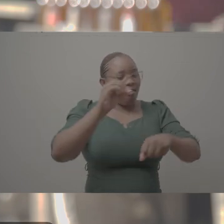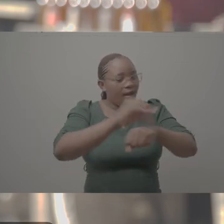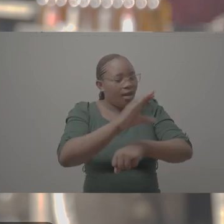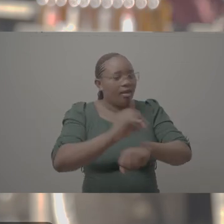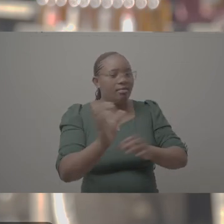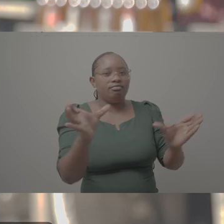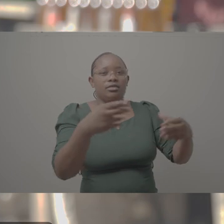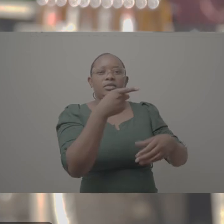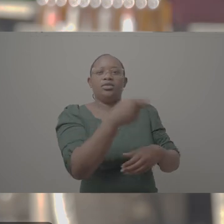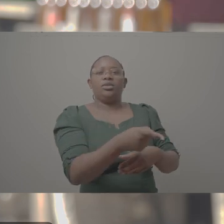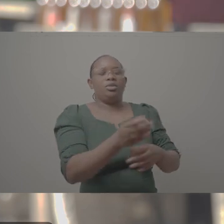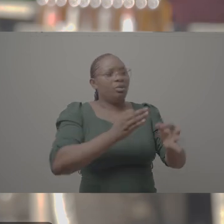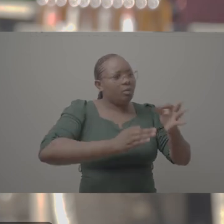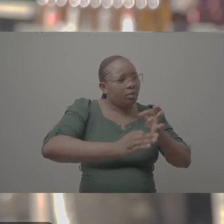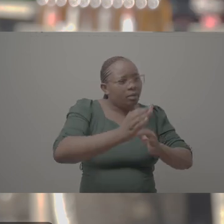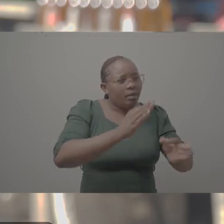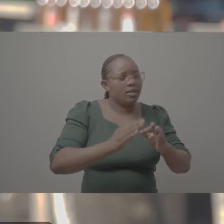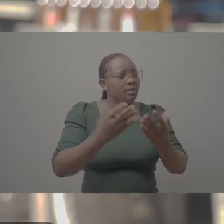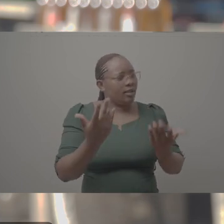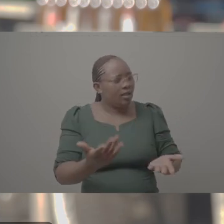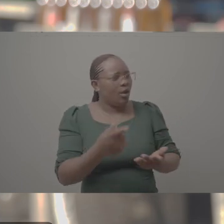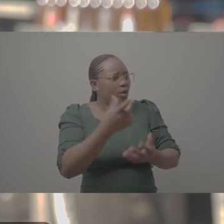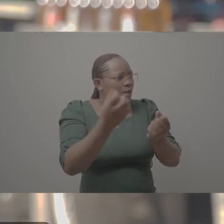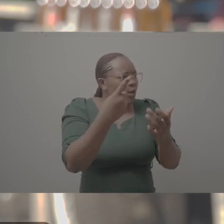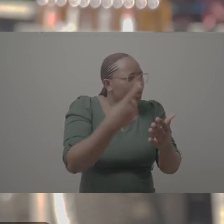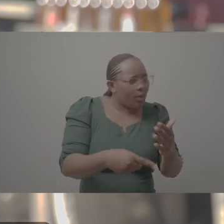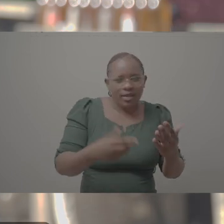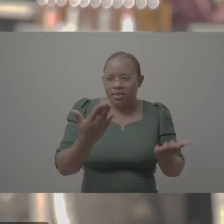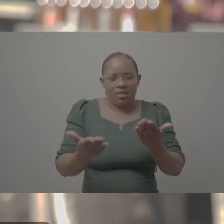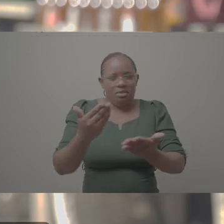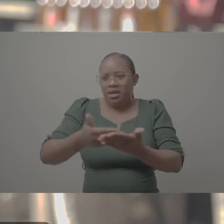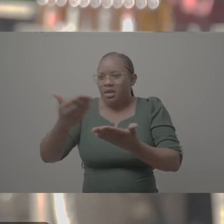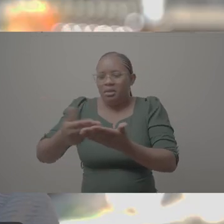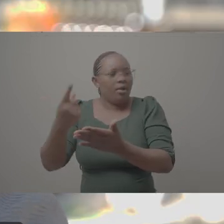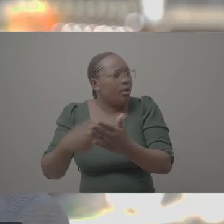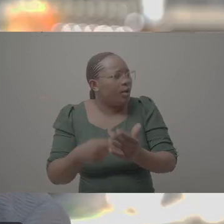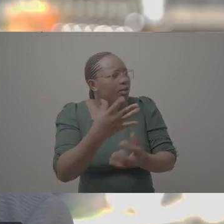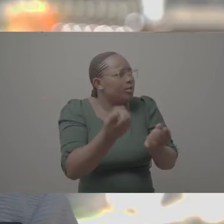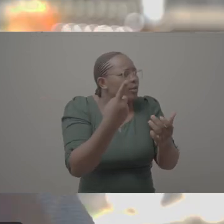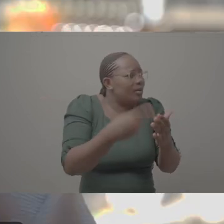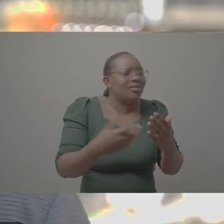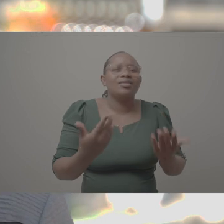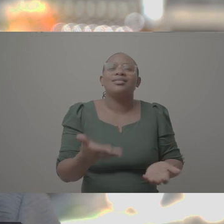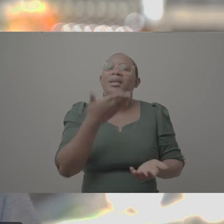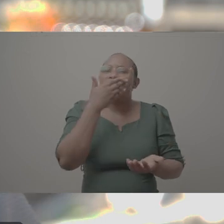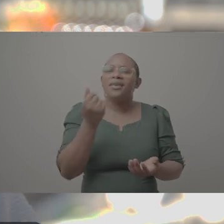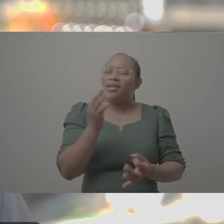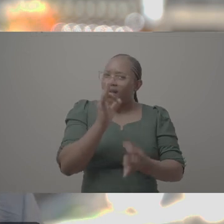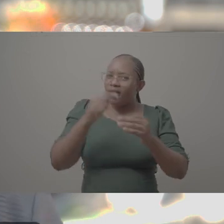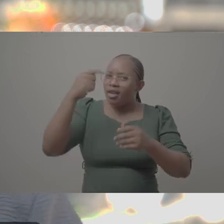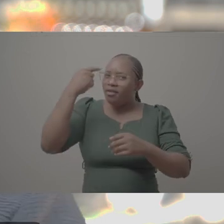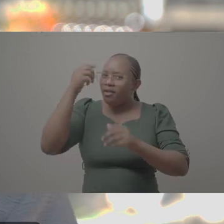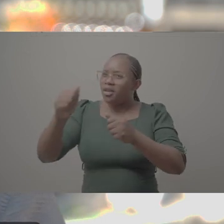bushe mwebekala chalo nangu mweba kuno kumakululu mulefu atubombele poshani fishi fye mulefu atumuchitile nga chako